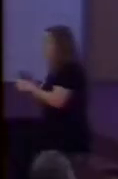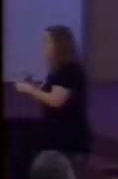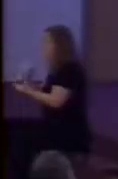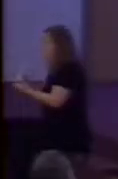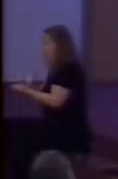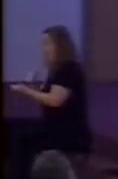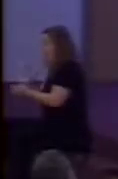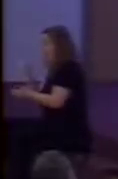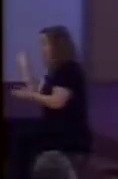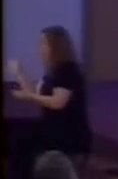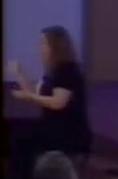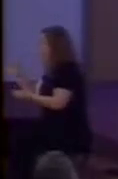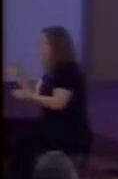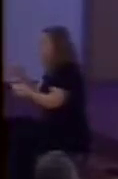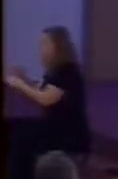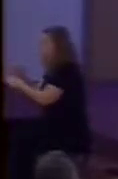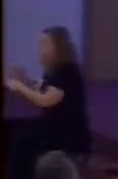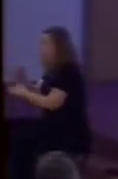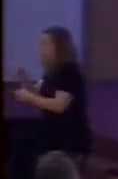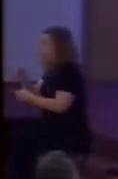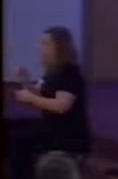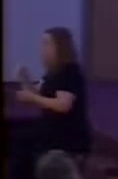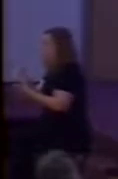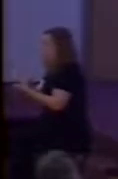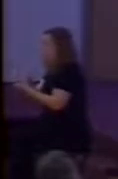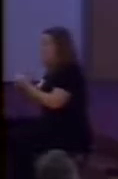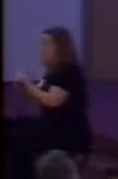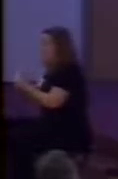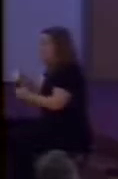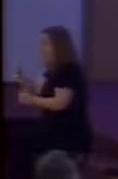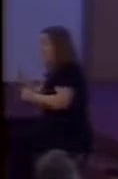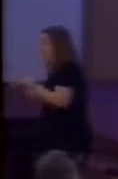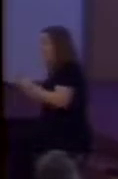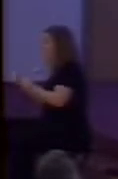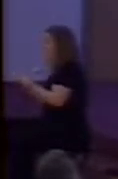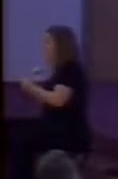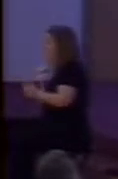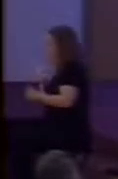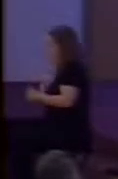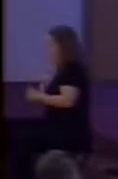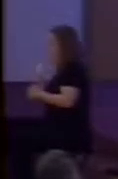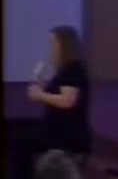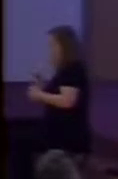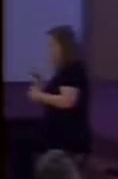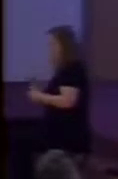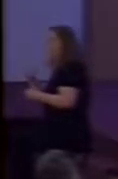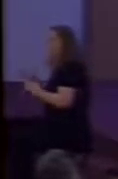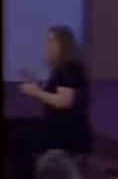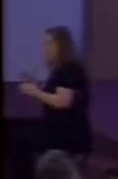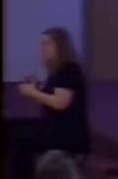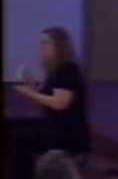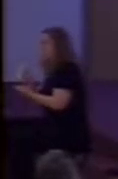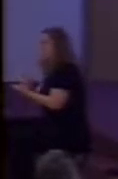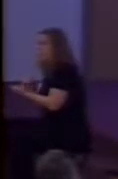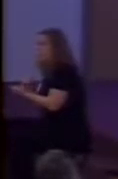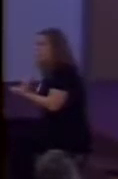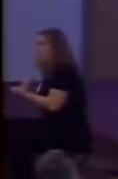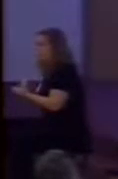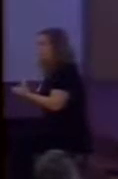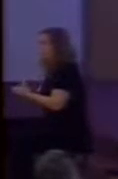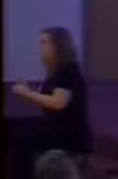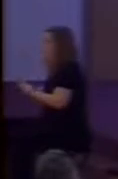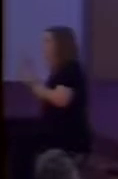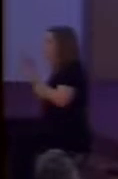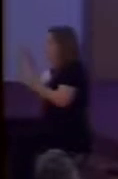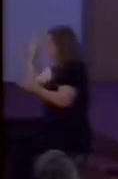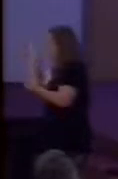Jesus with other people, and specifically also with ourselves. We need the gospel to share and open up God's blessings for